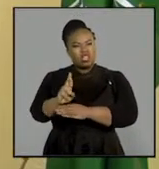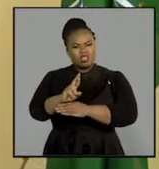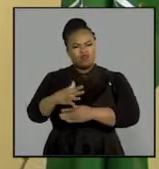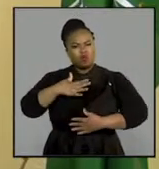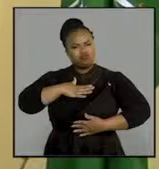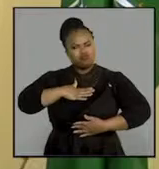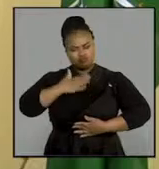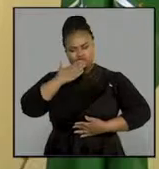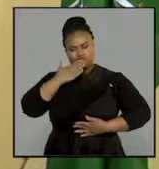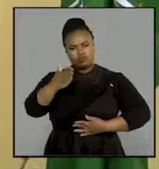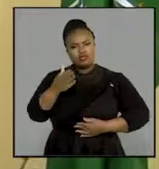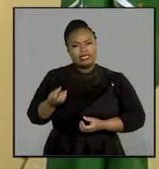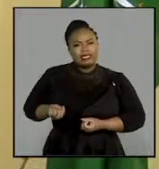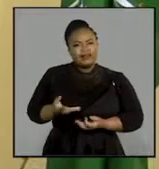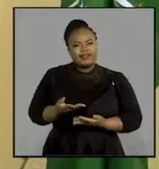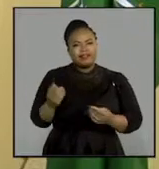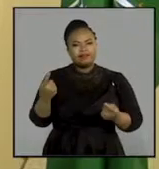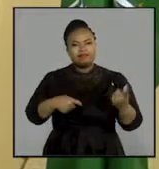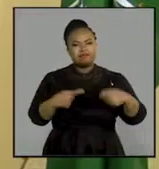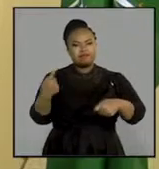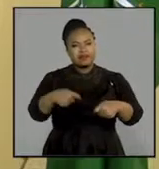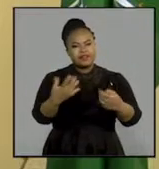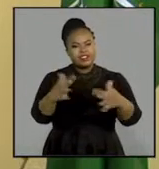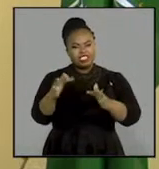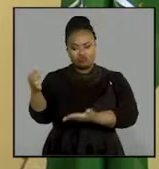in pledges.